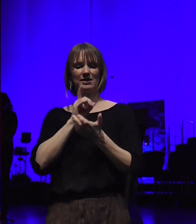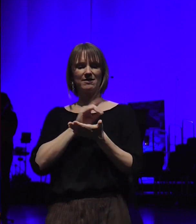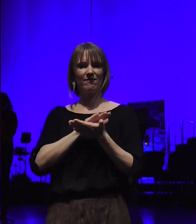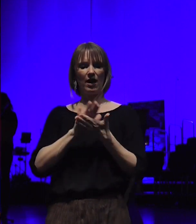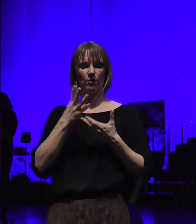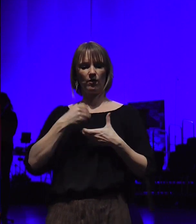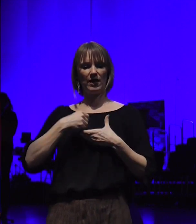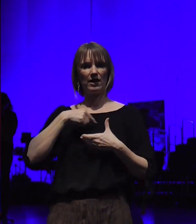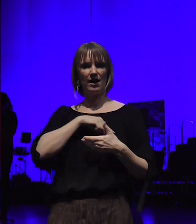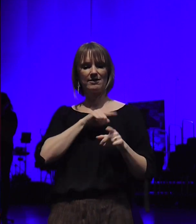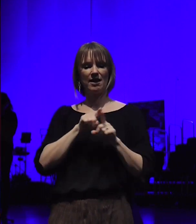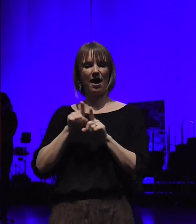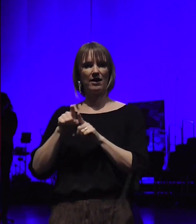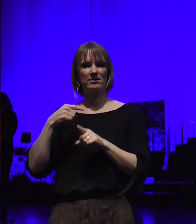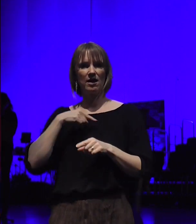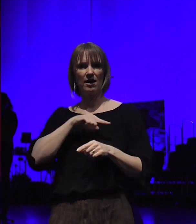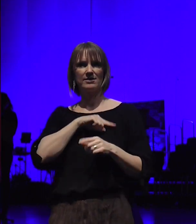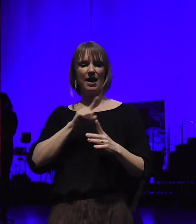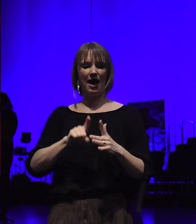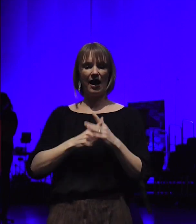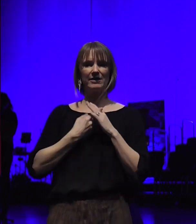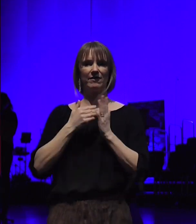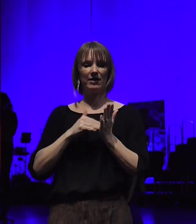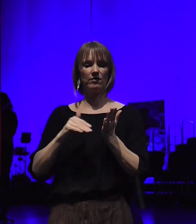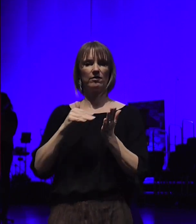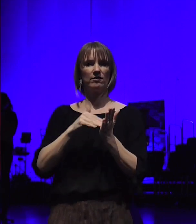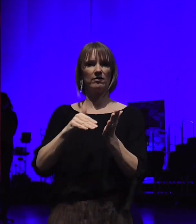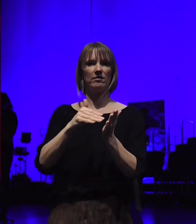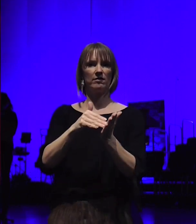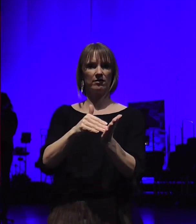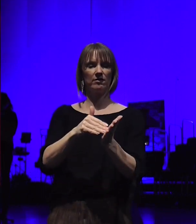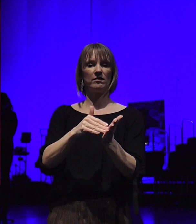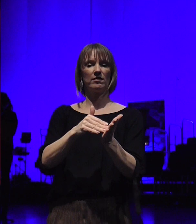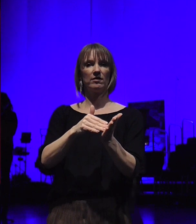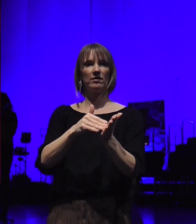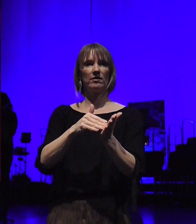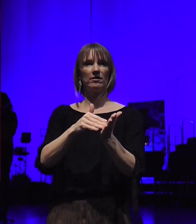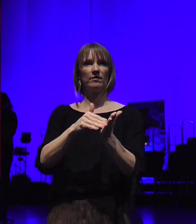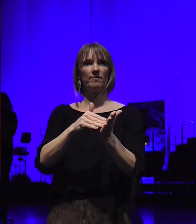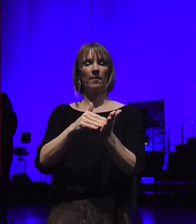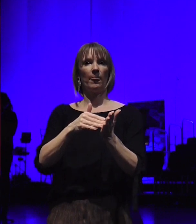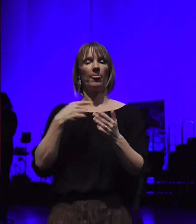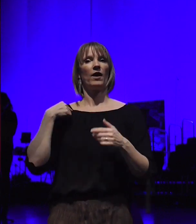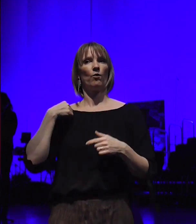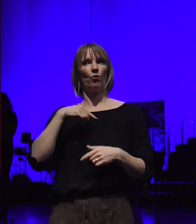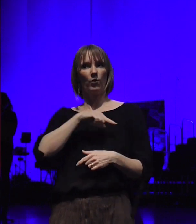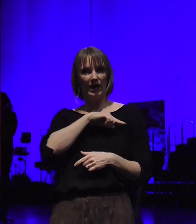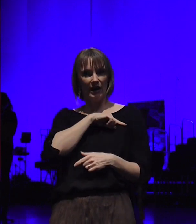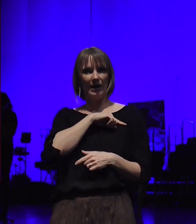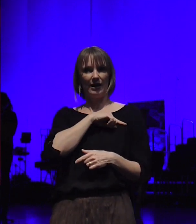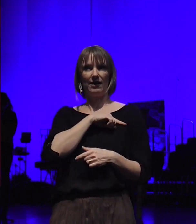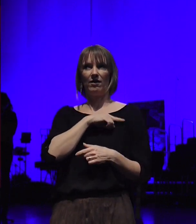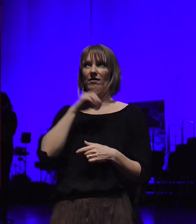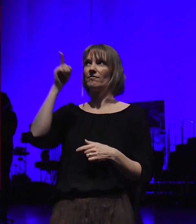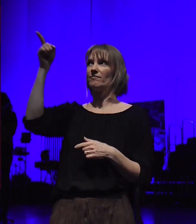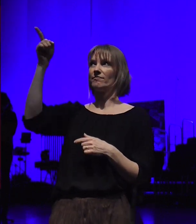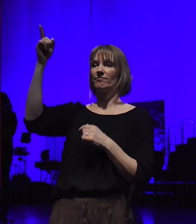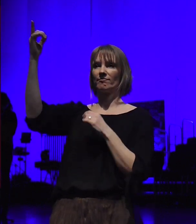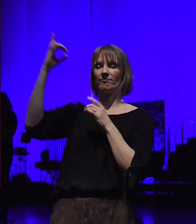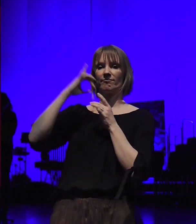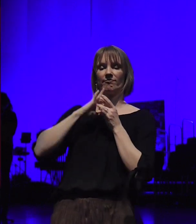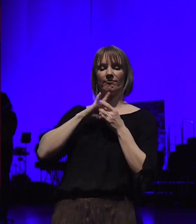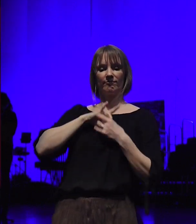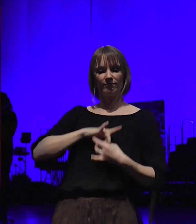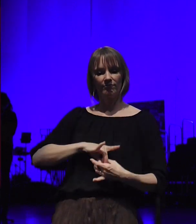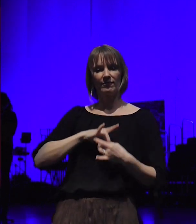in us and as us activated over and over and over again. And we are that which it is. In every place